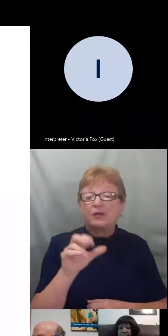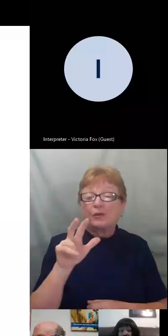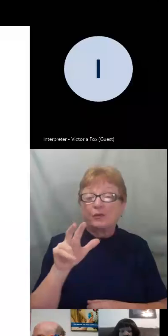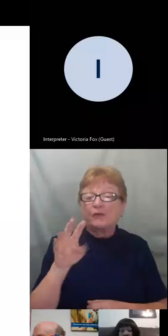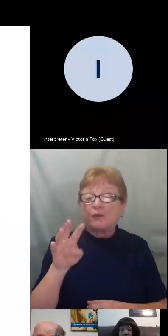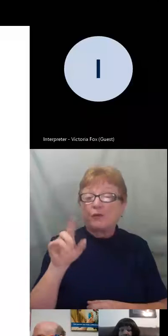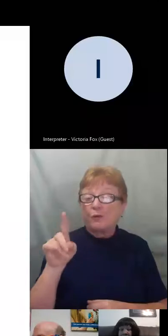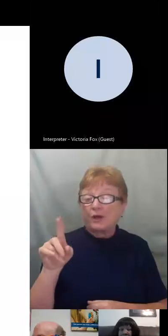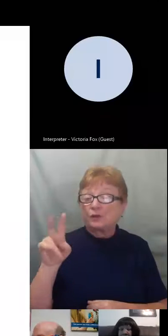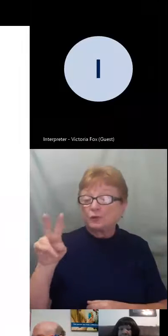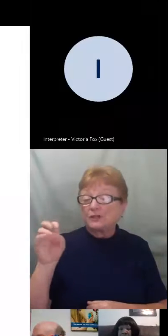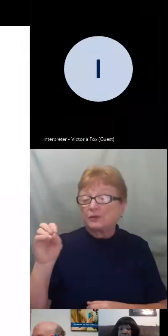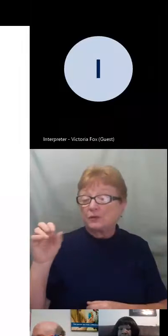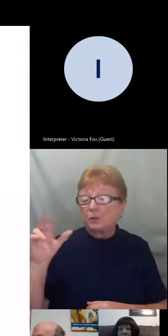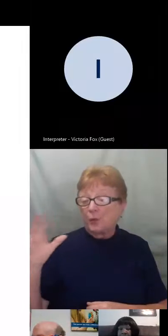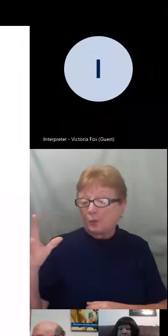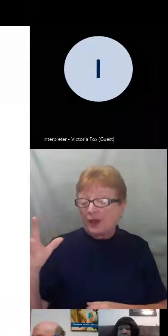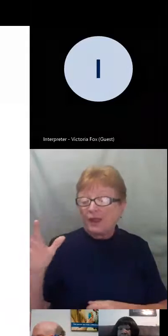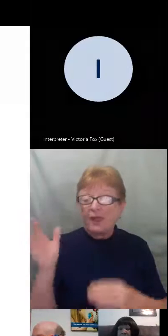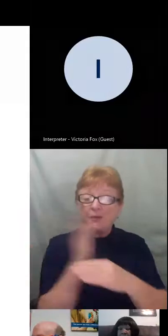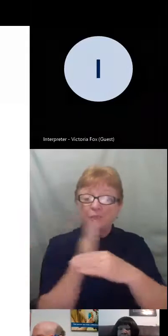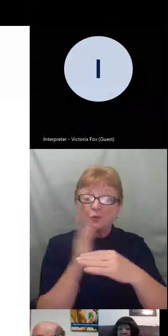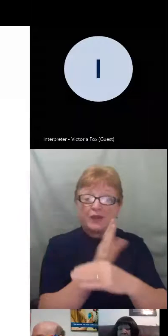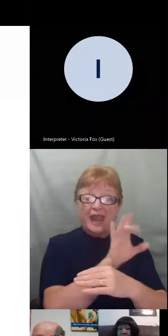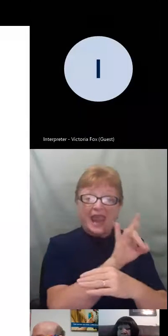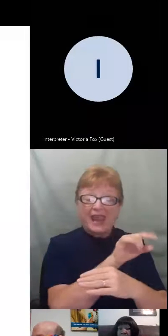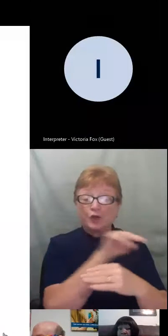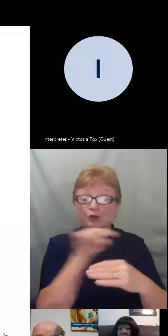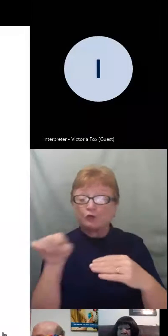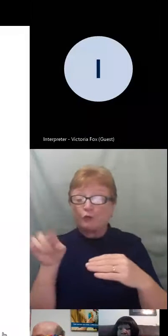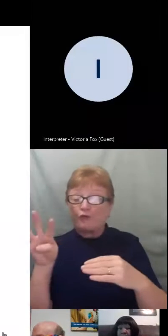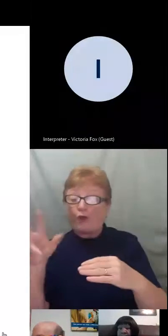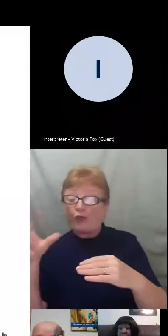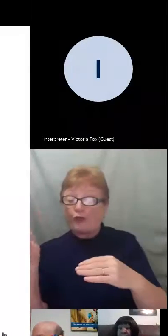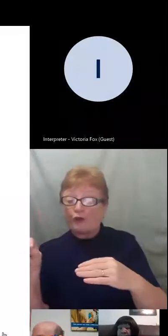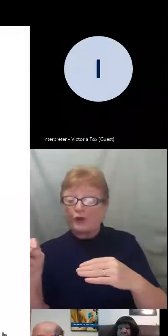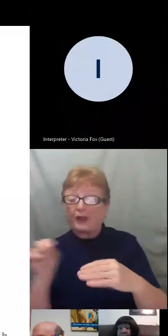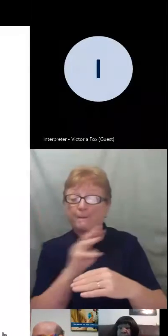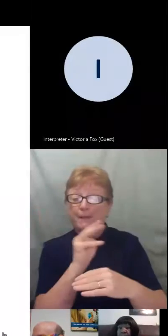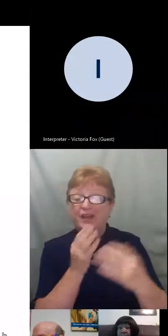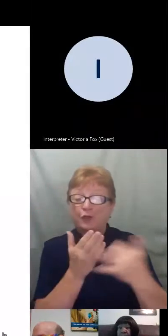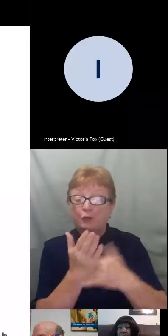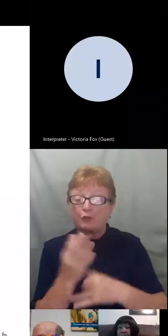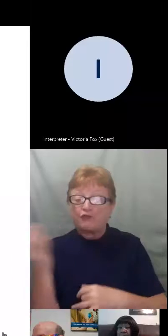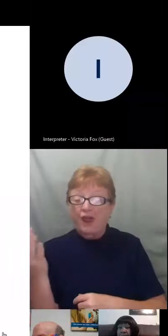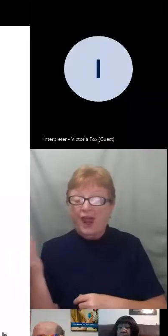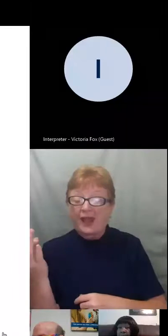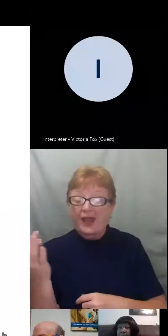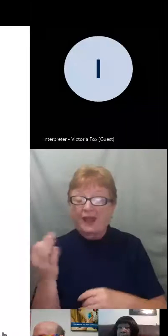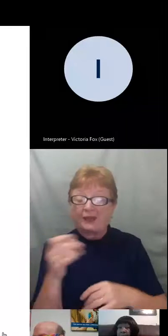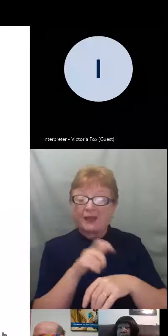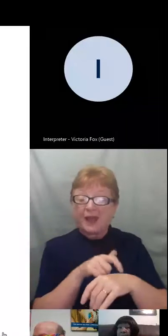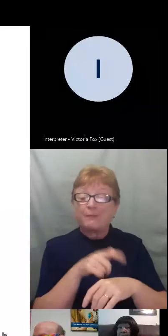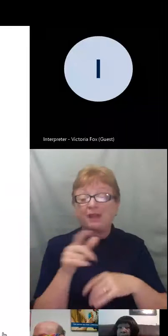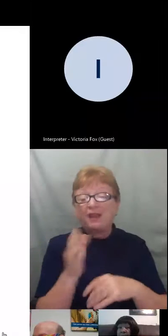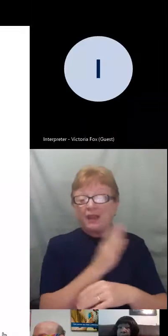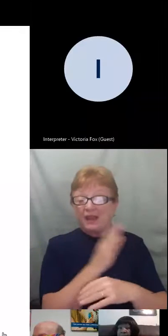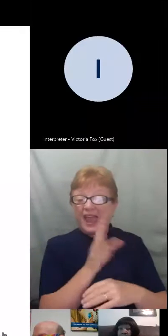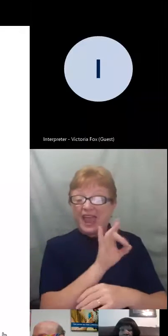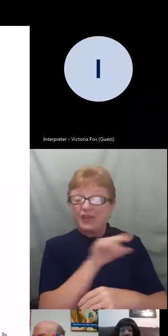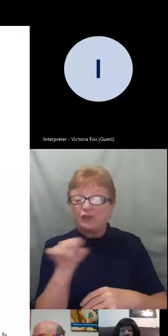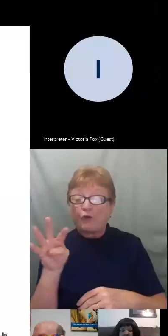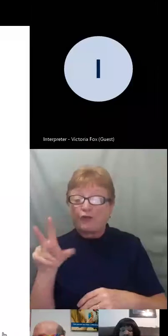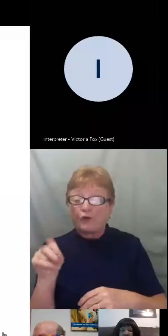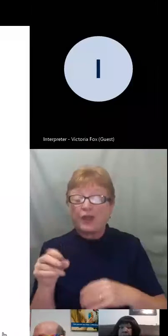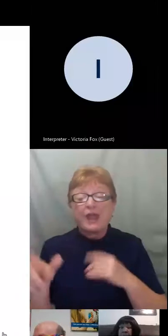1-800-341-2003 between the hours of 8 a.m. and 4:30 p.m. Monday through Friday. We are glad to help. Please